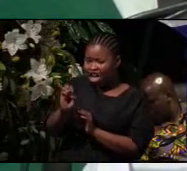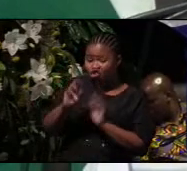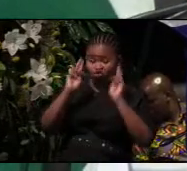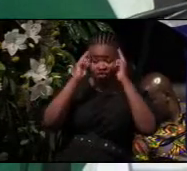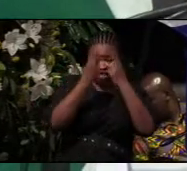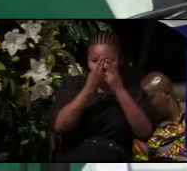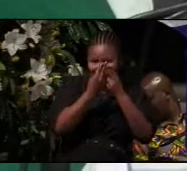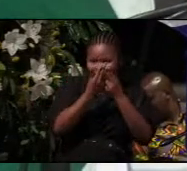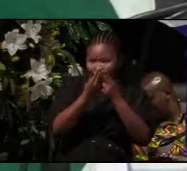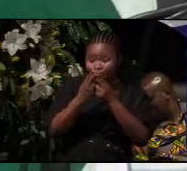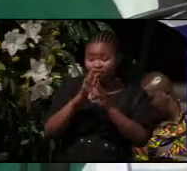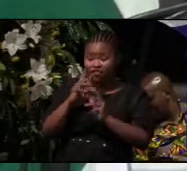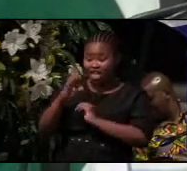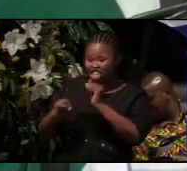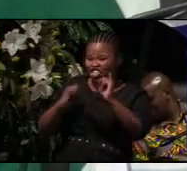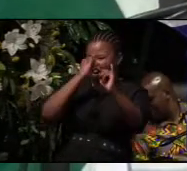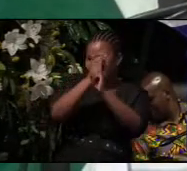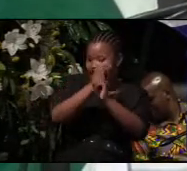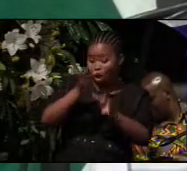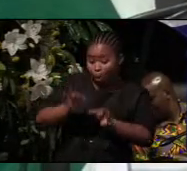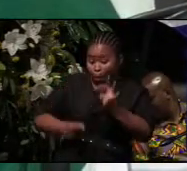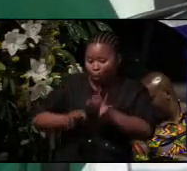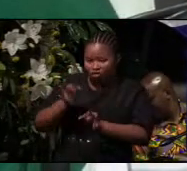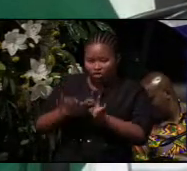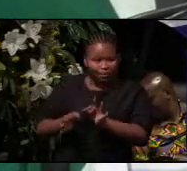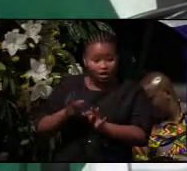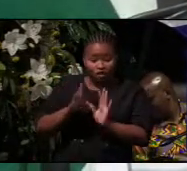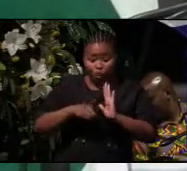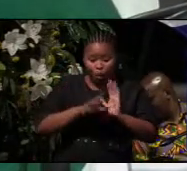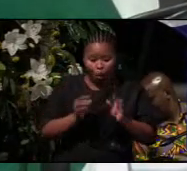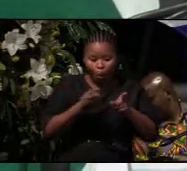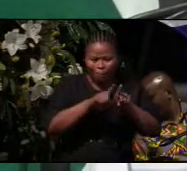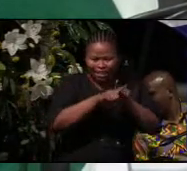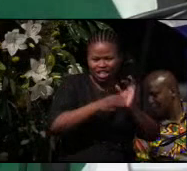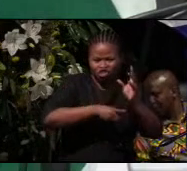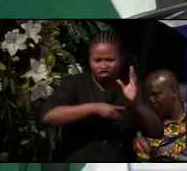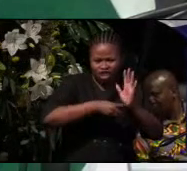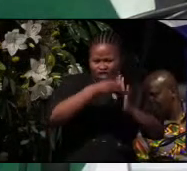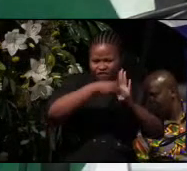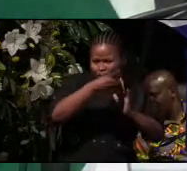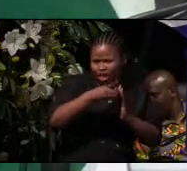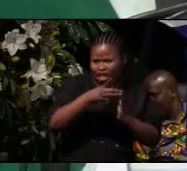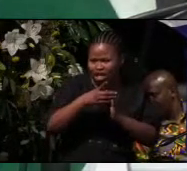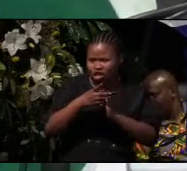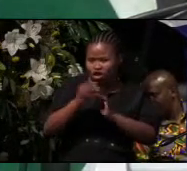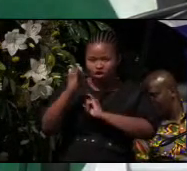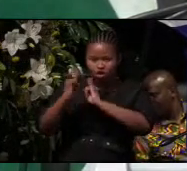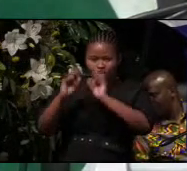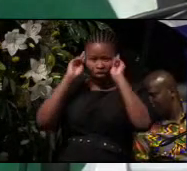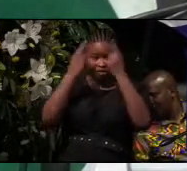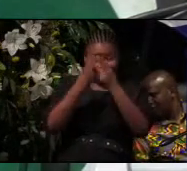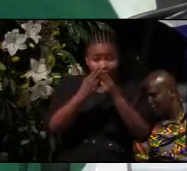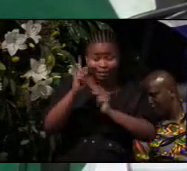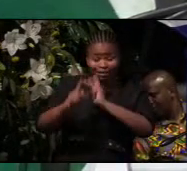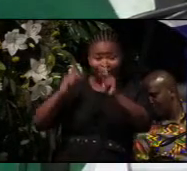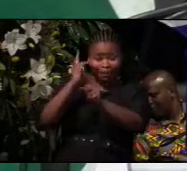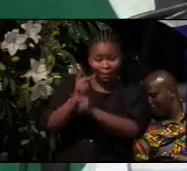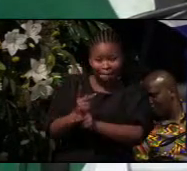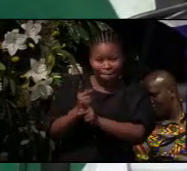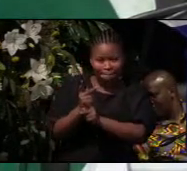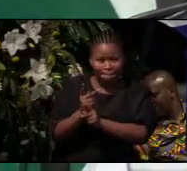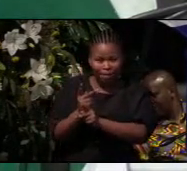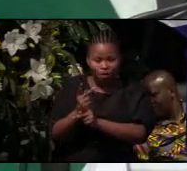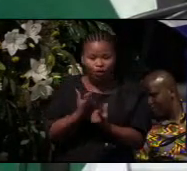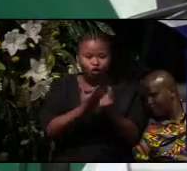International in international politics and comparative development at Queen's University and you also